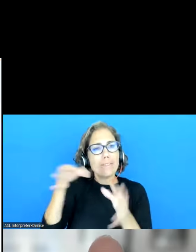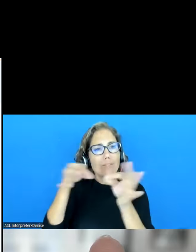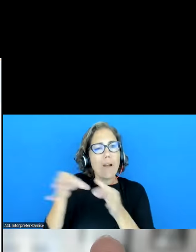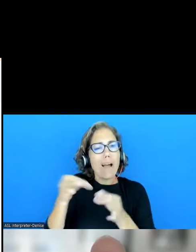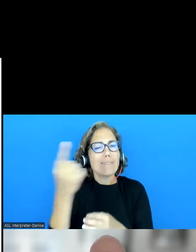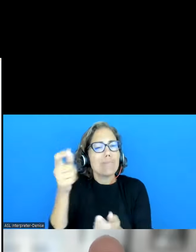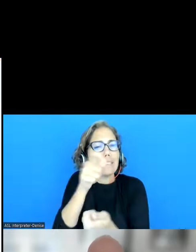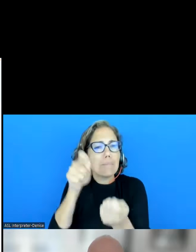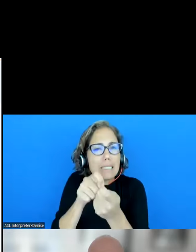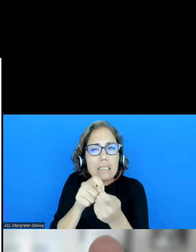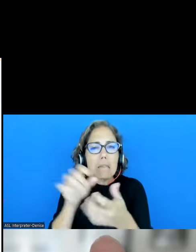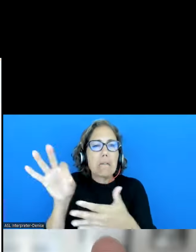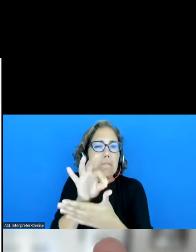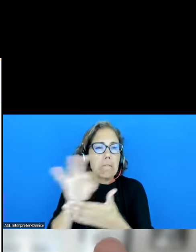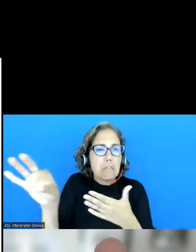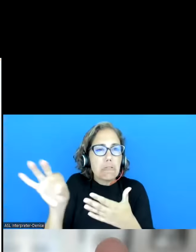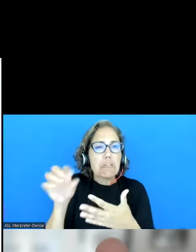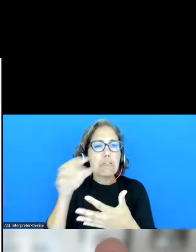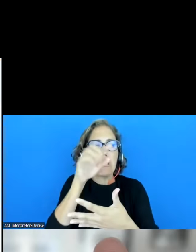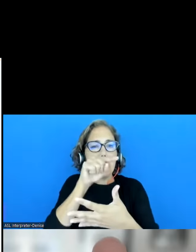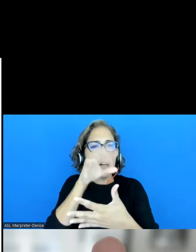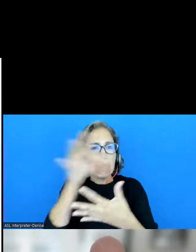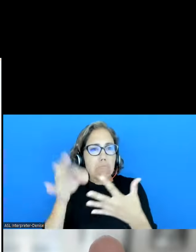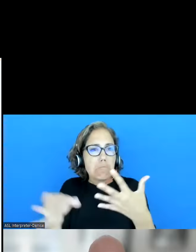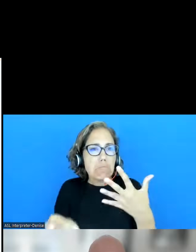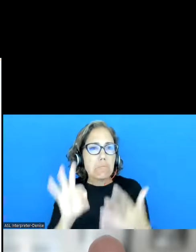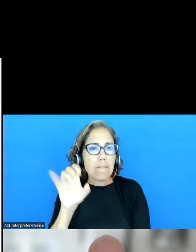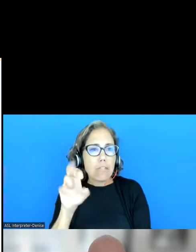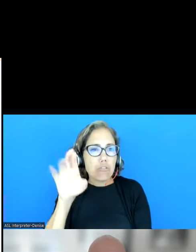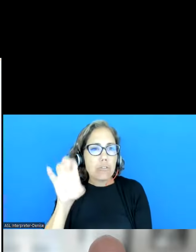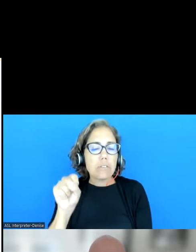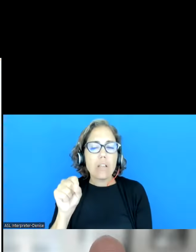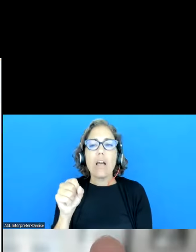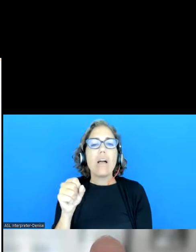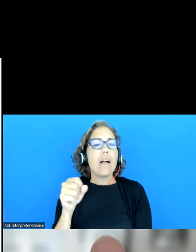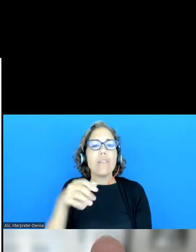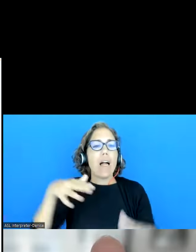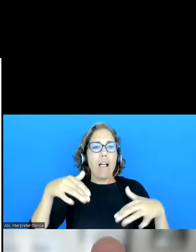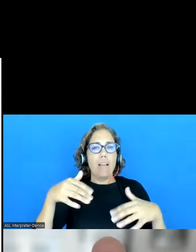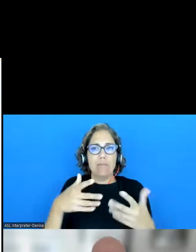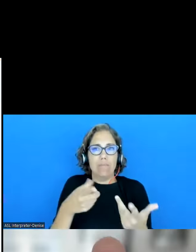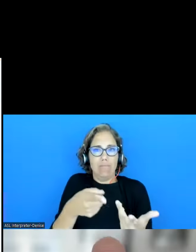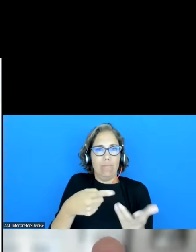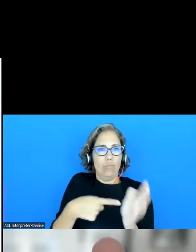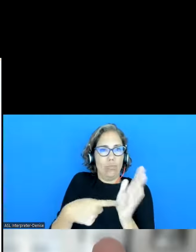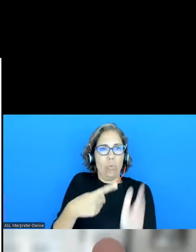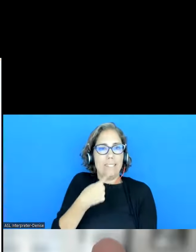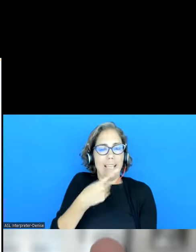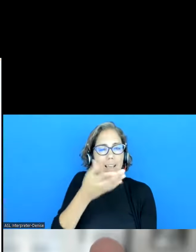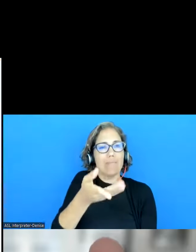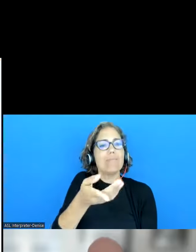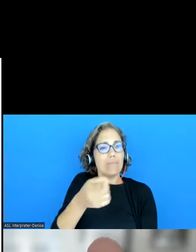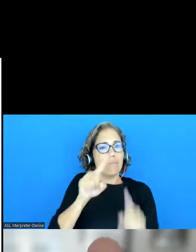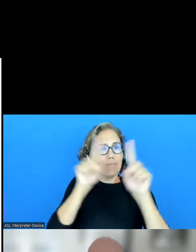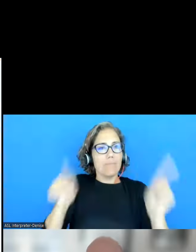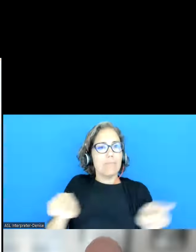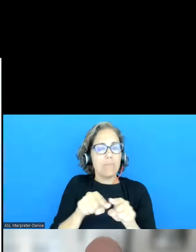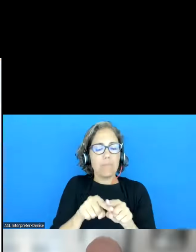its function, its features, where it's not already represented on the page. So you can't think that you're going to have a